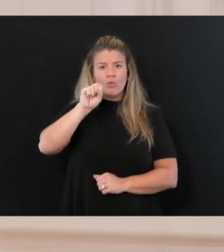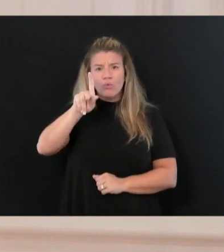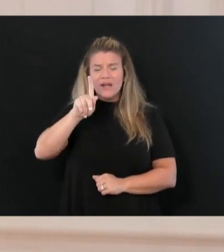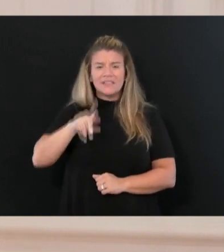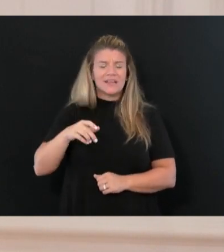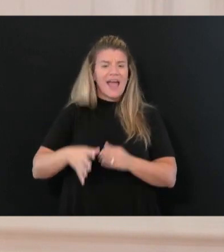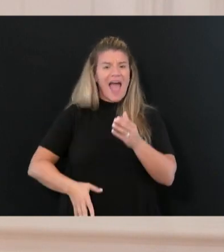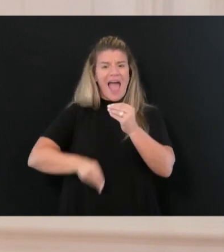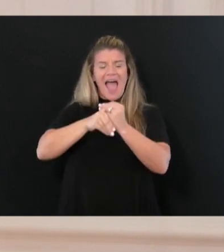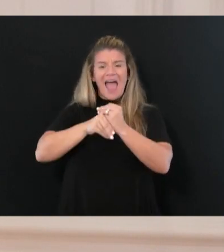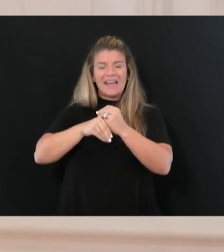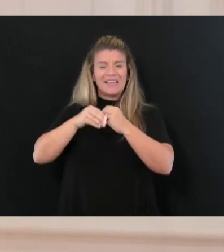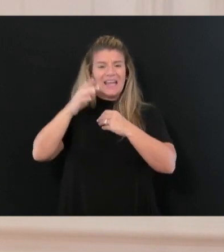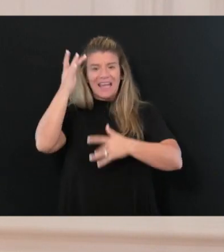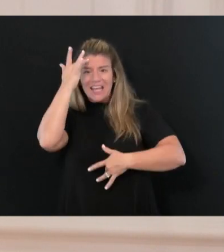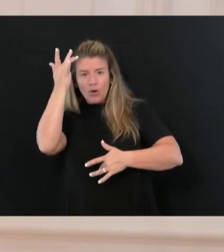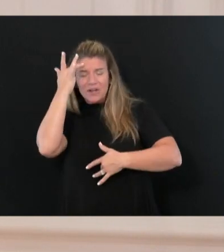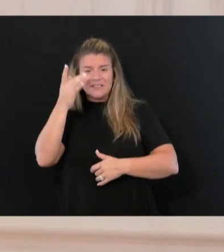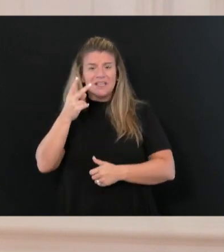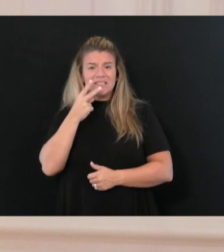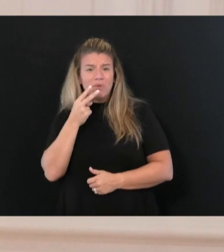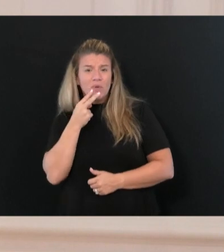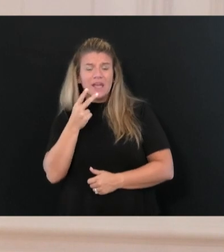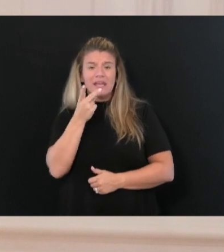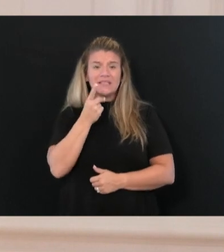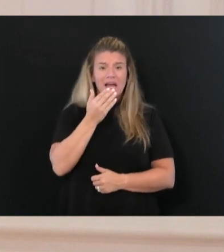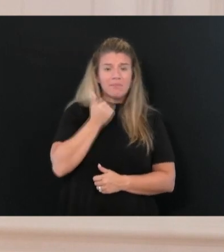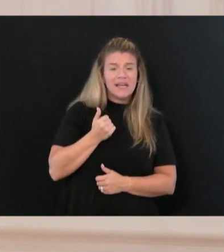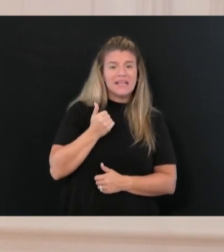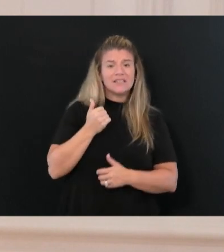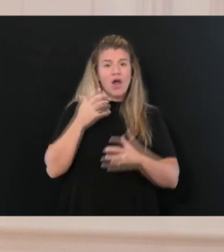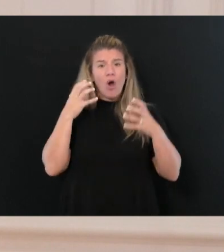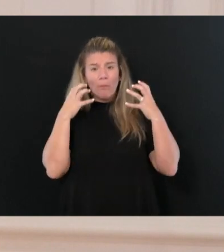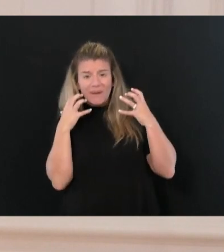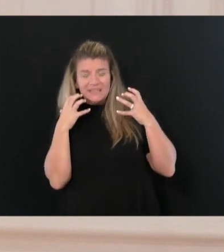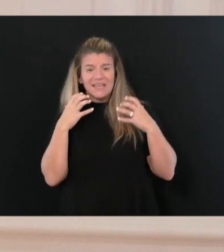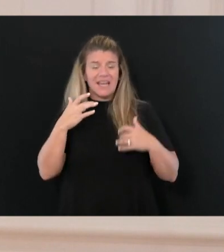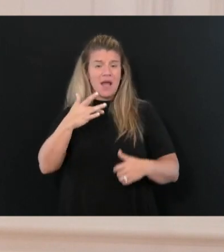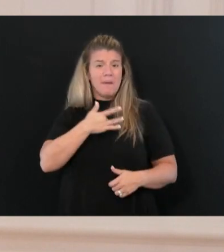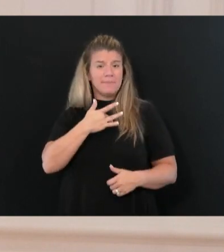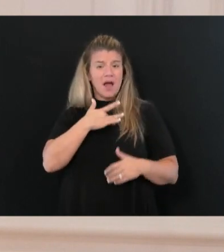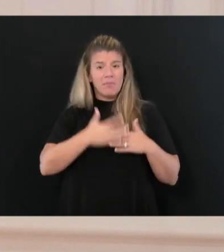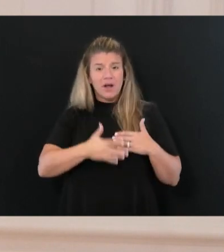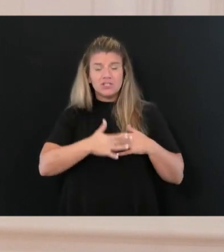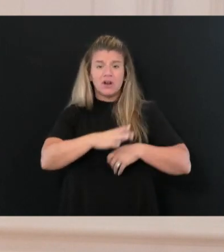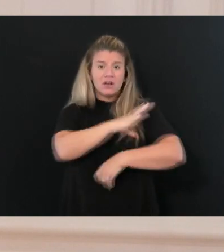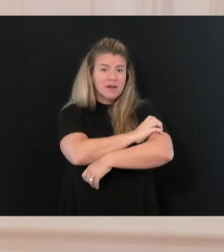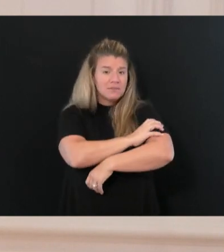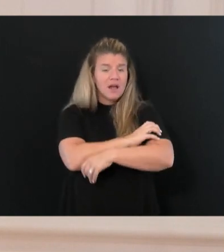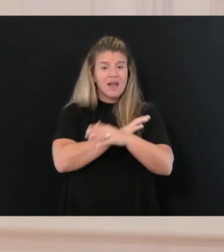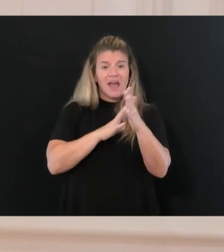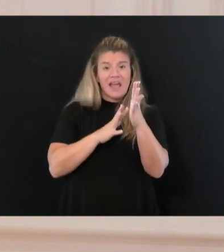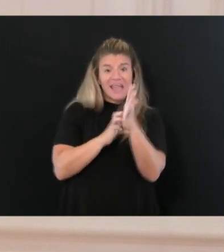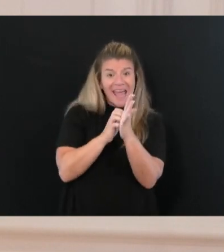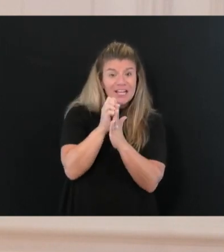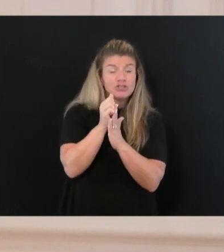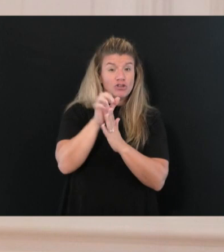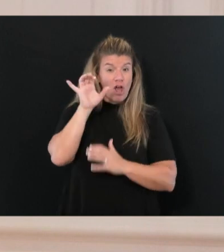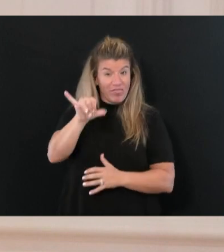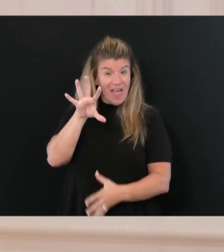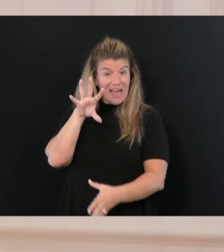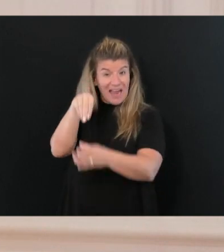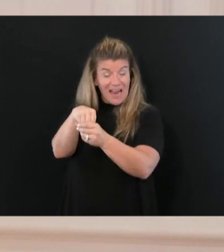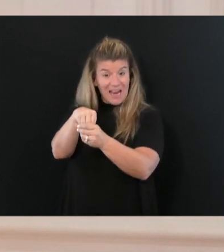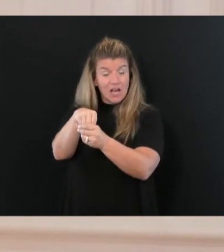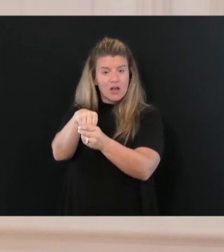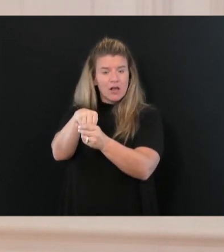comorbidities, obesity, smoking, diabetes, high blood pressure, heart disease, cancer, this is the part of our state